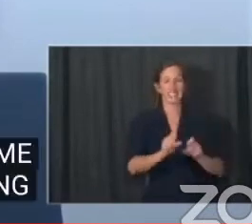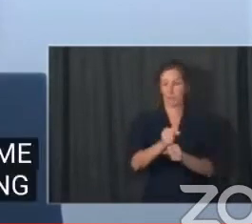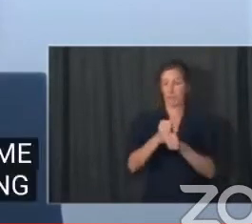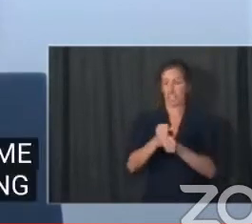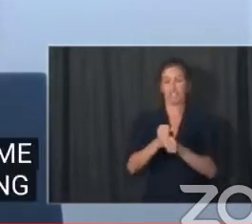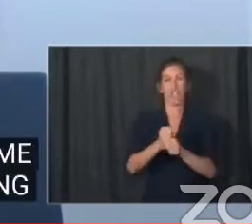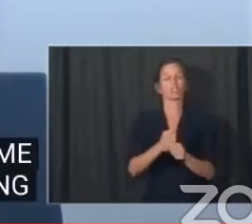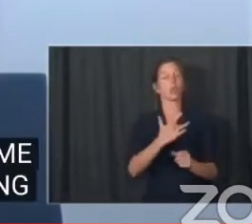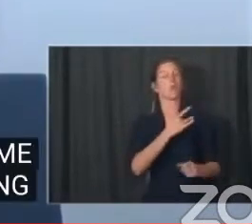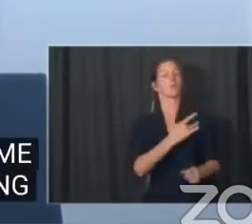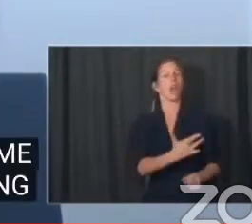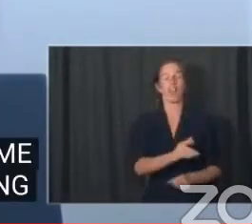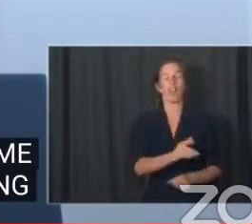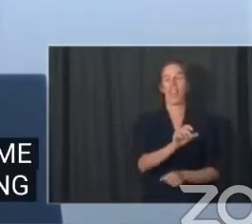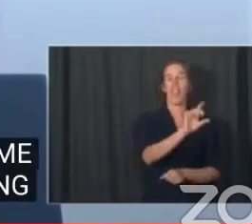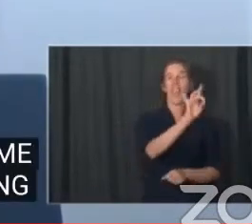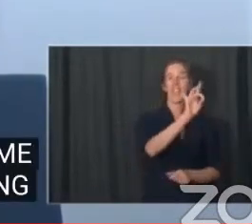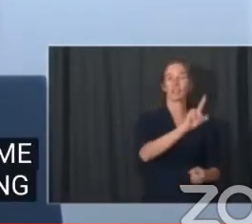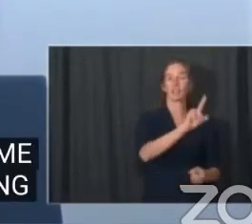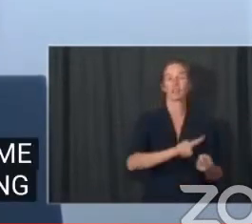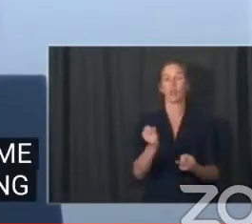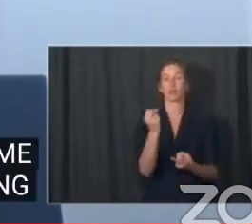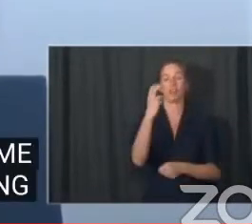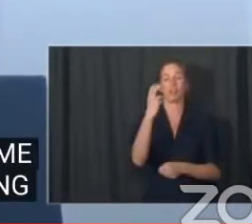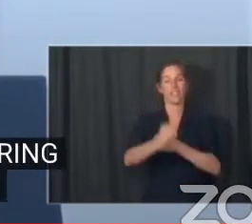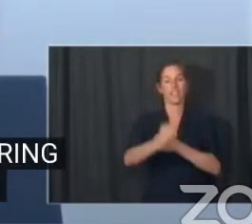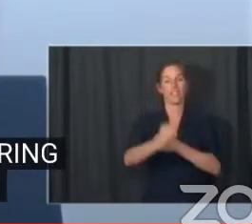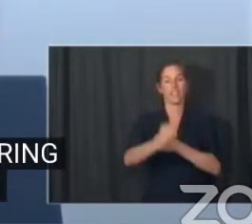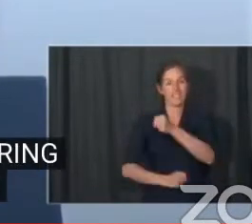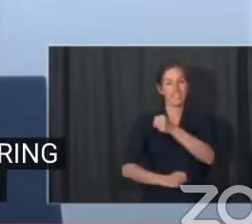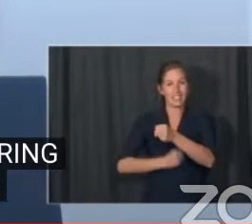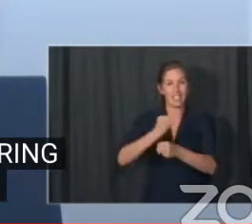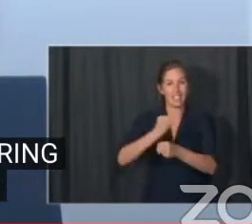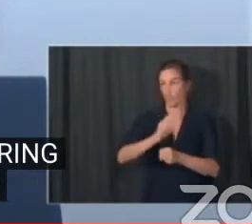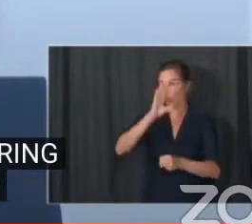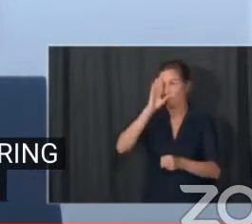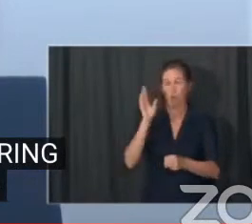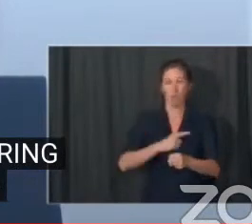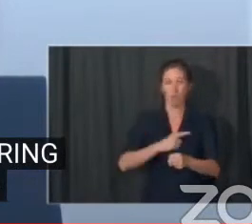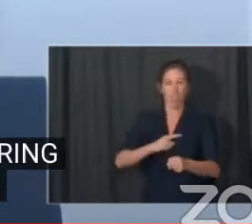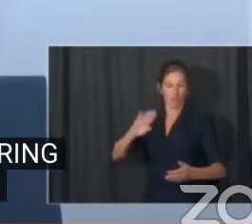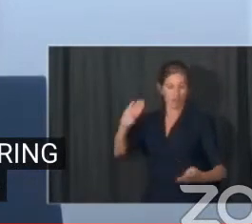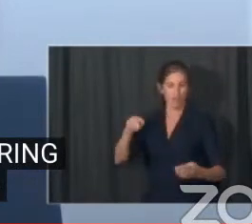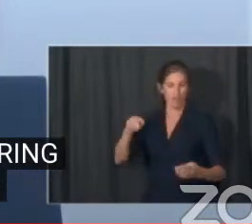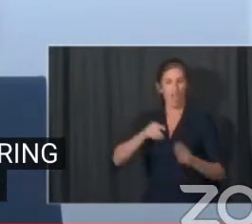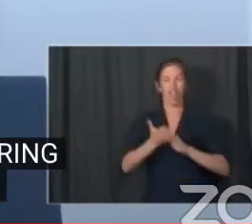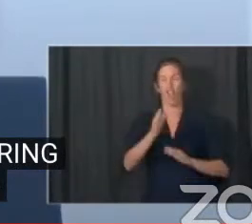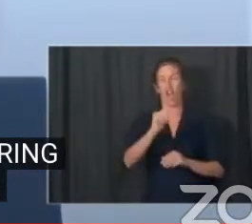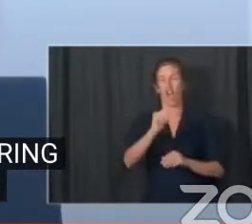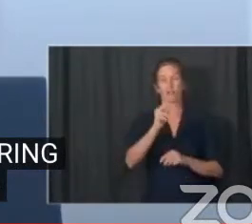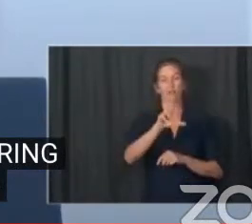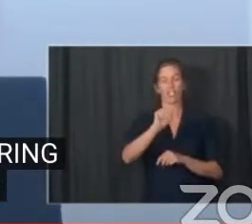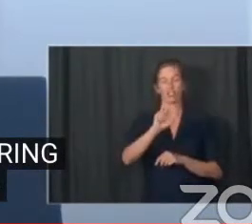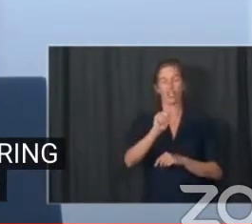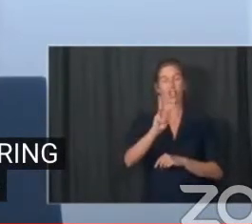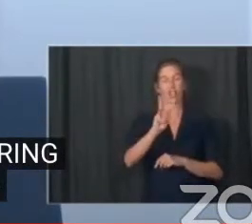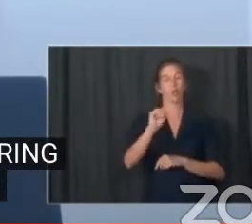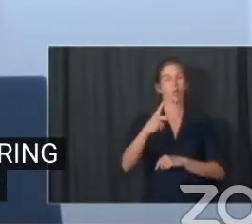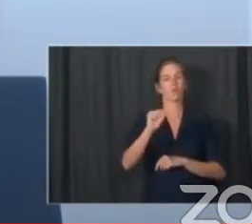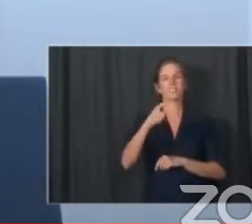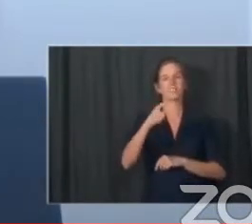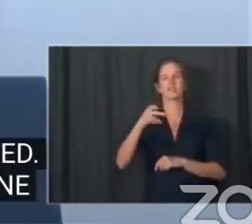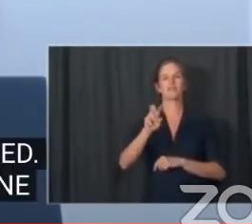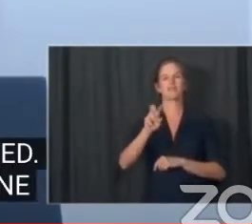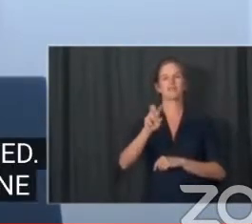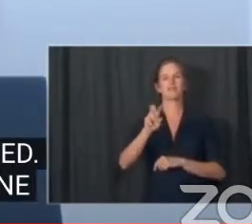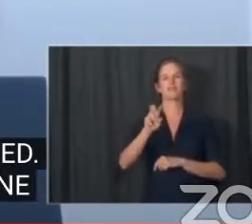12 years. Through Operation Warp Speed, we're doing La it in less than operación 1 Warp year. Speed, If you had a different las pruebas administration with different